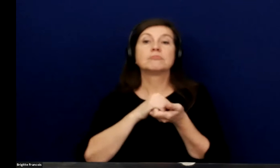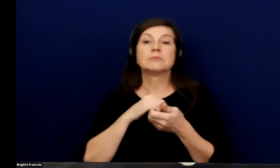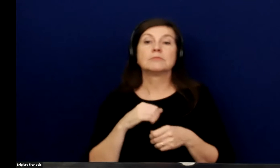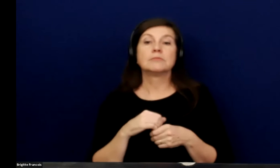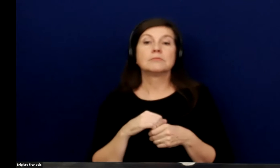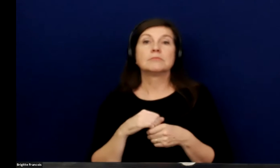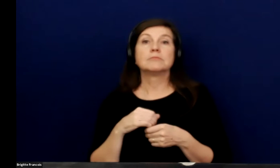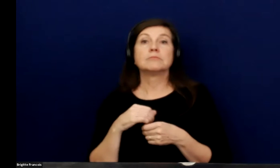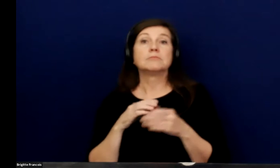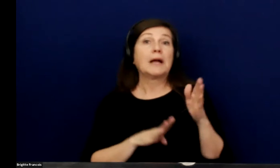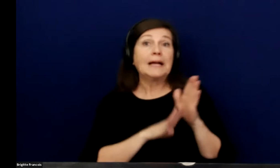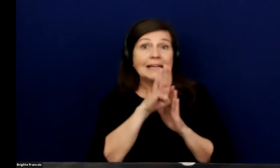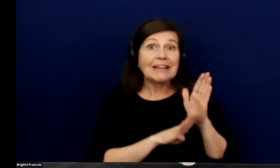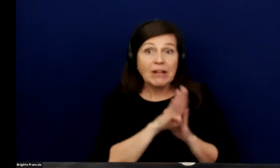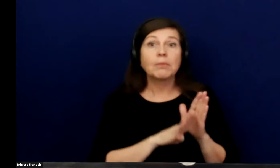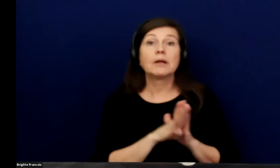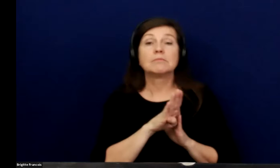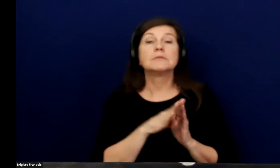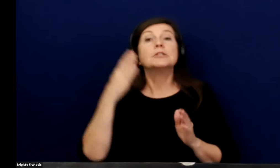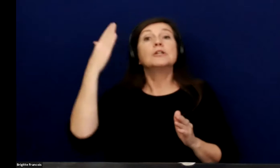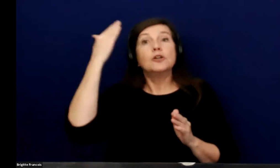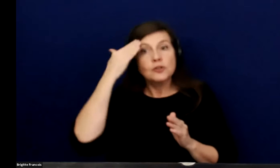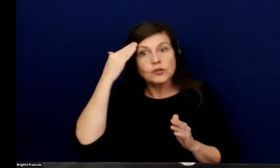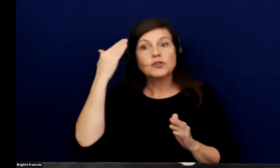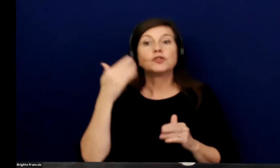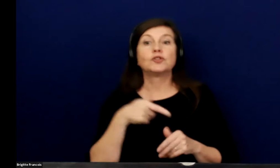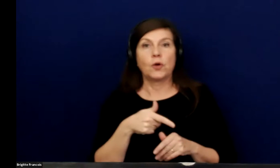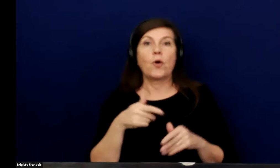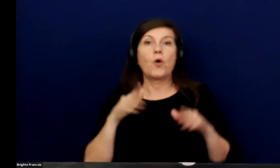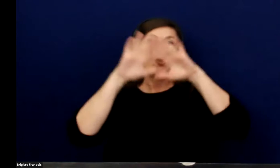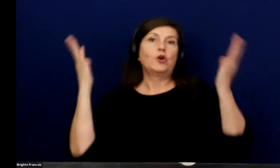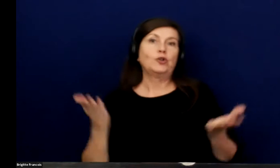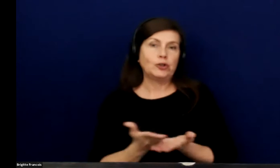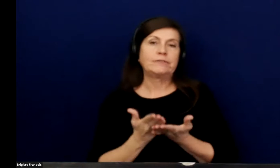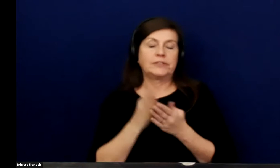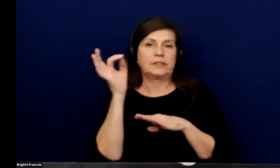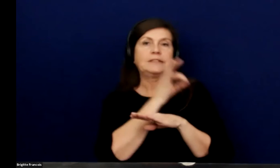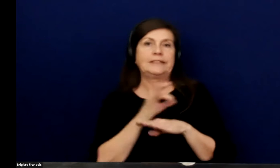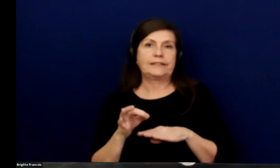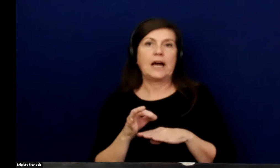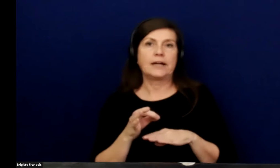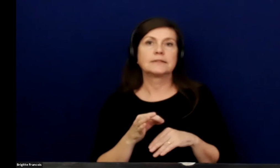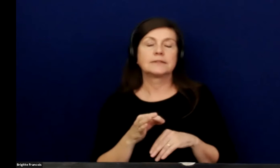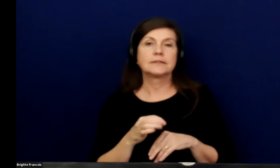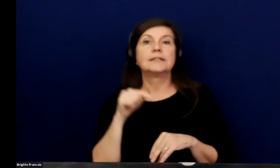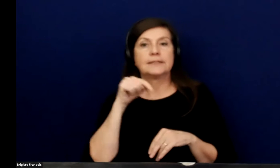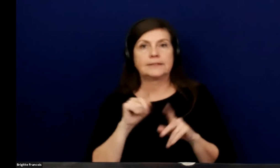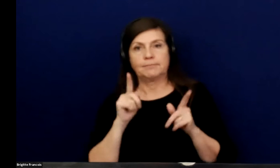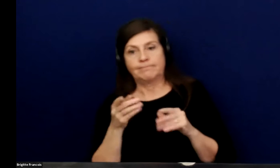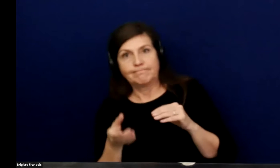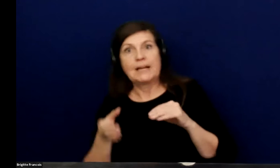or developers to be aware and press for universal design. Have that added as a